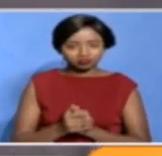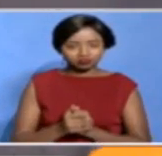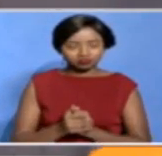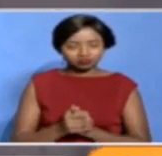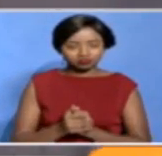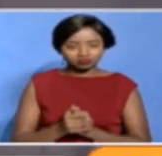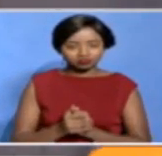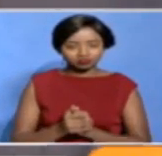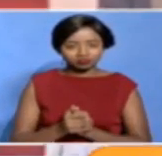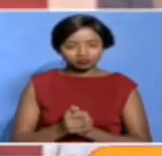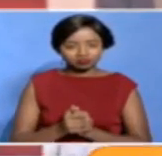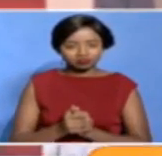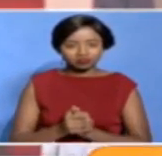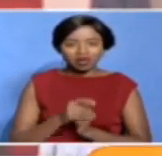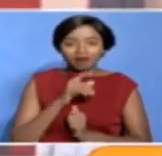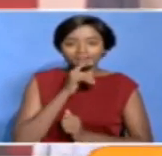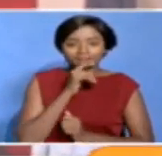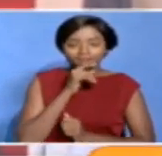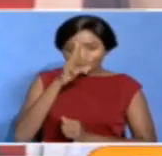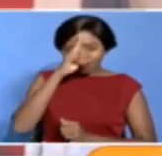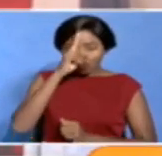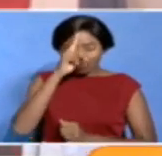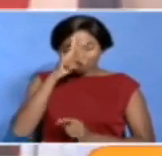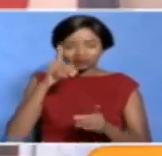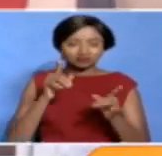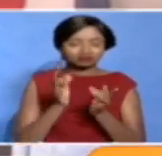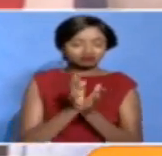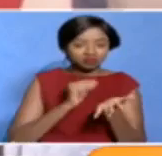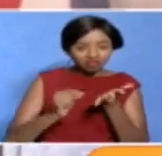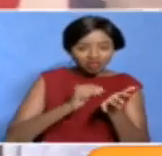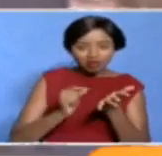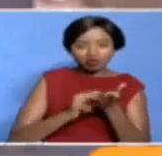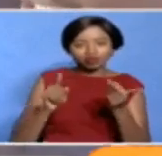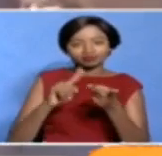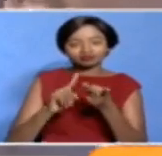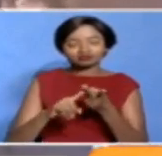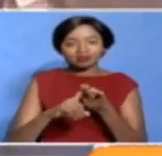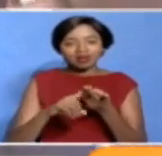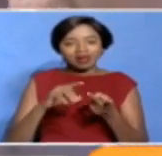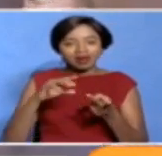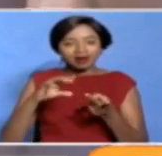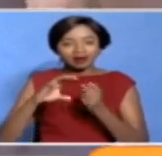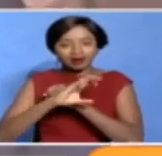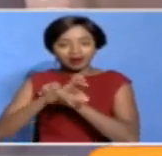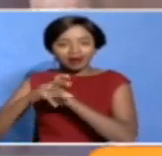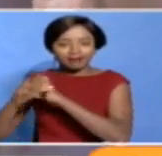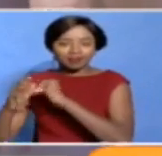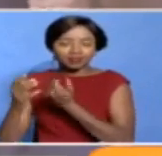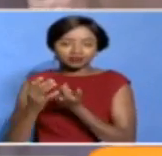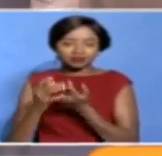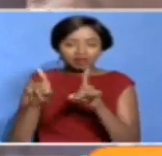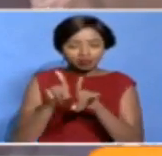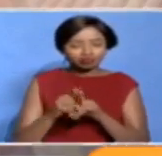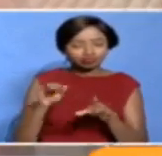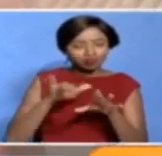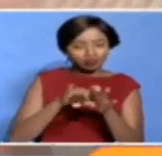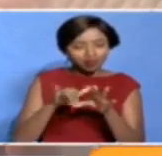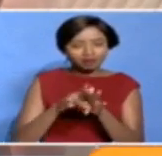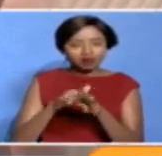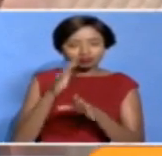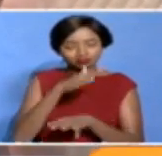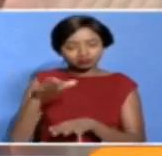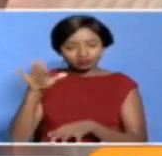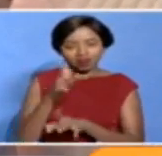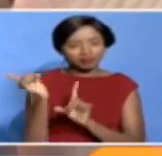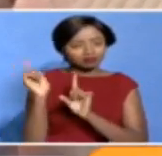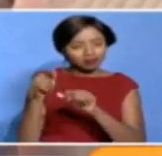Inspector General of Police Joseph Boynet, Treasury Cabinet Secretary Henry Rotich, governors, senators and members of parliament joining family and